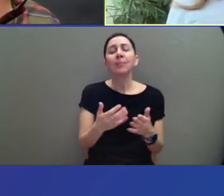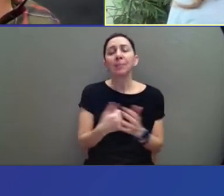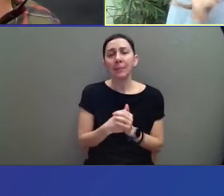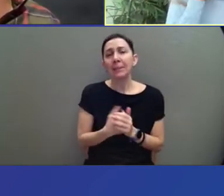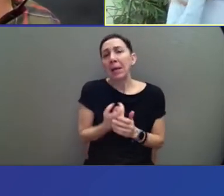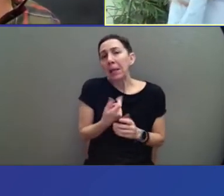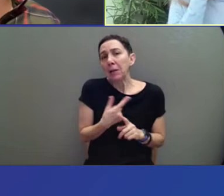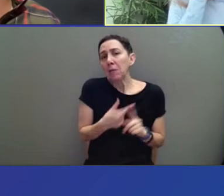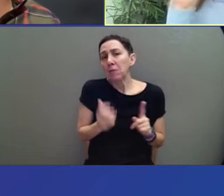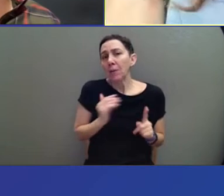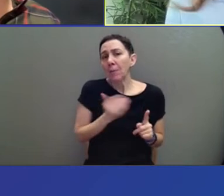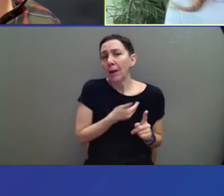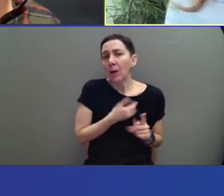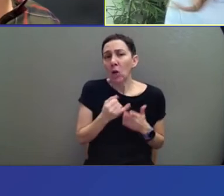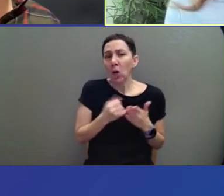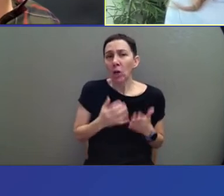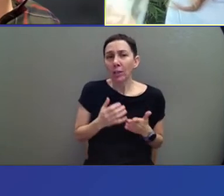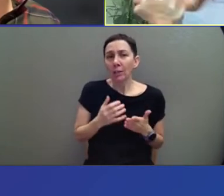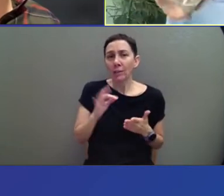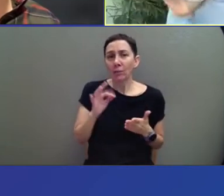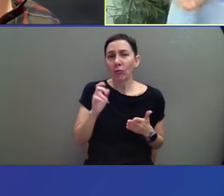experience.